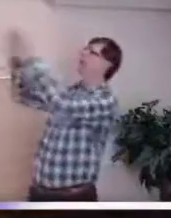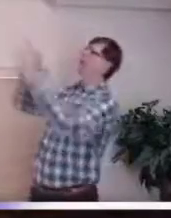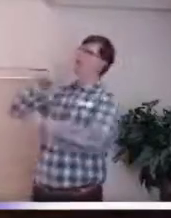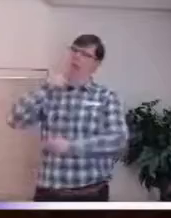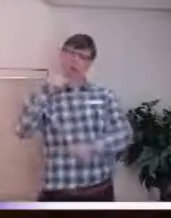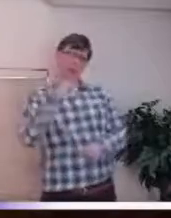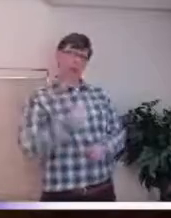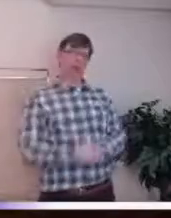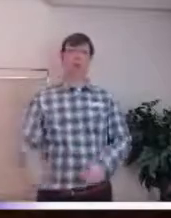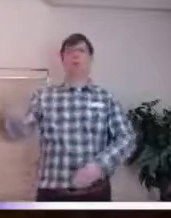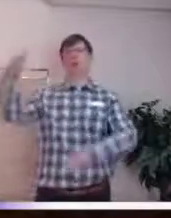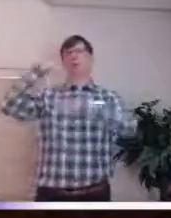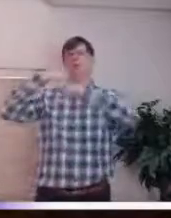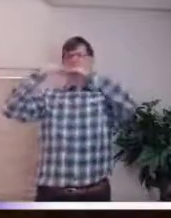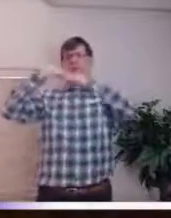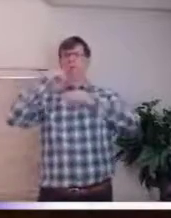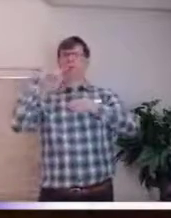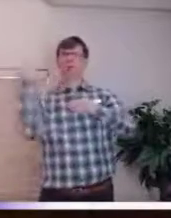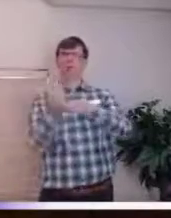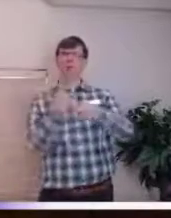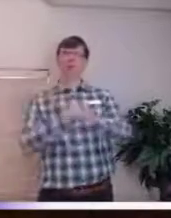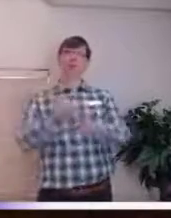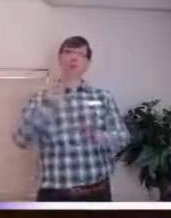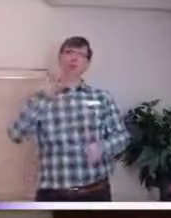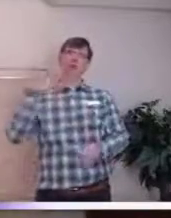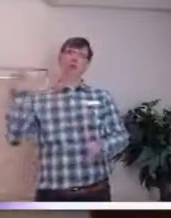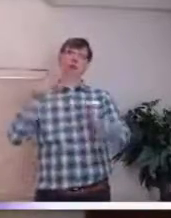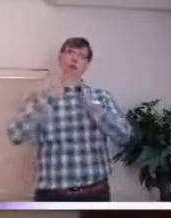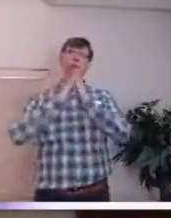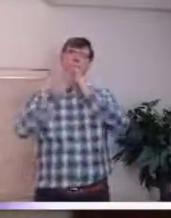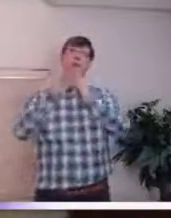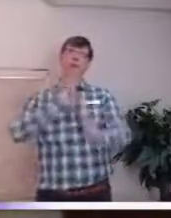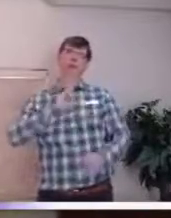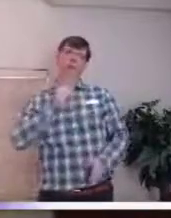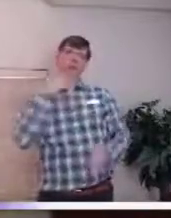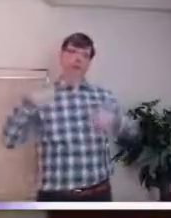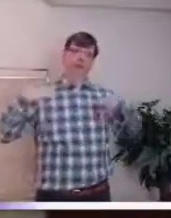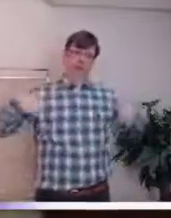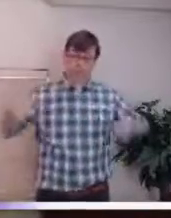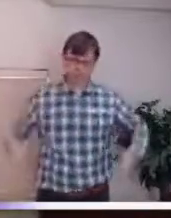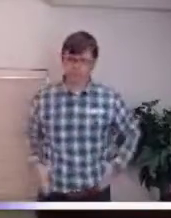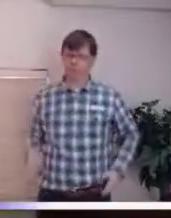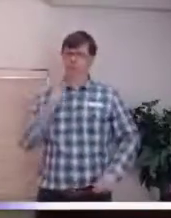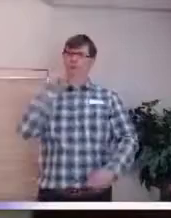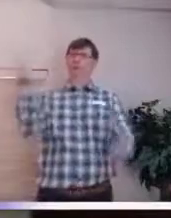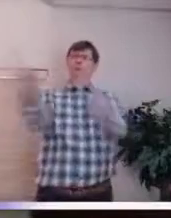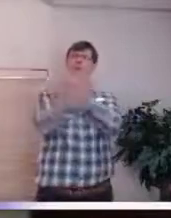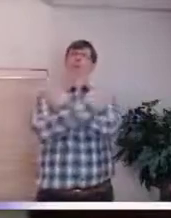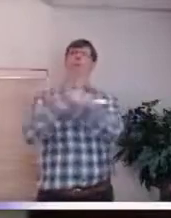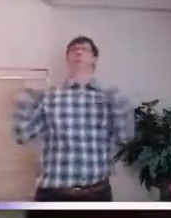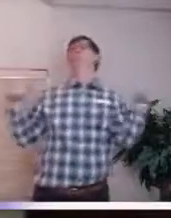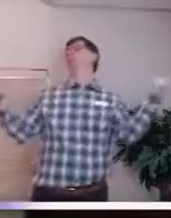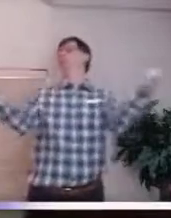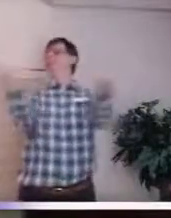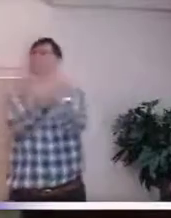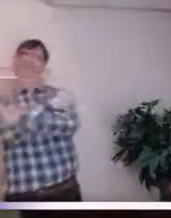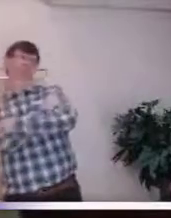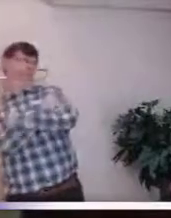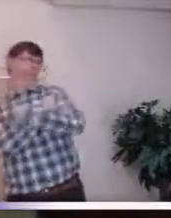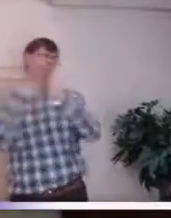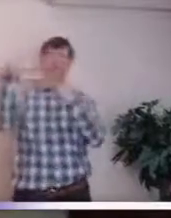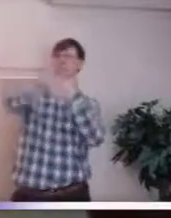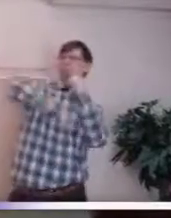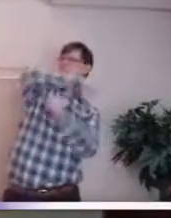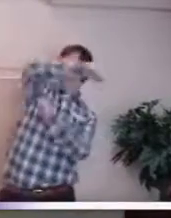one of our foundation textbooks with Ernest Holmes. And I just feel like I just got this big love blanket that was just wrapped around